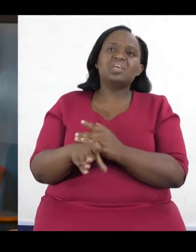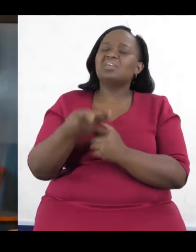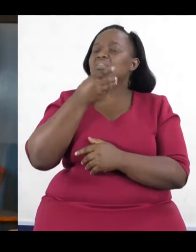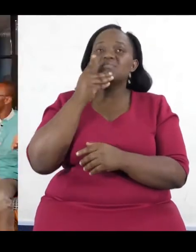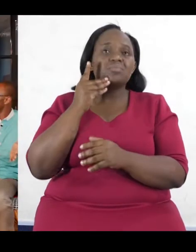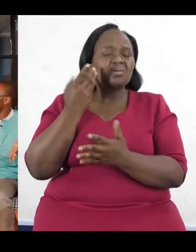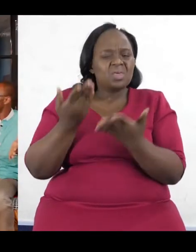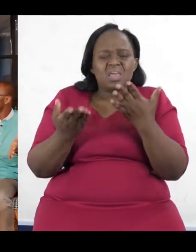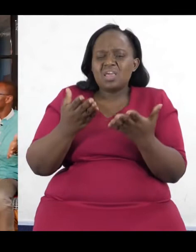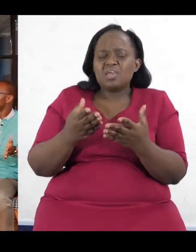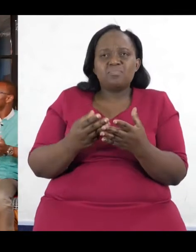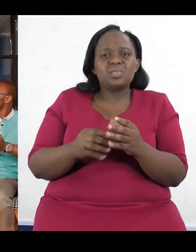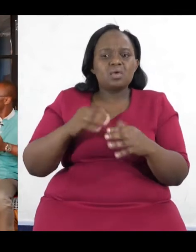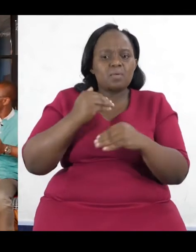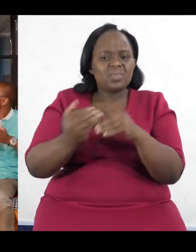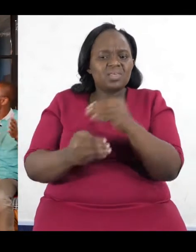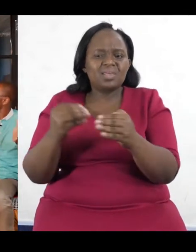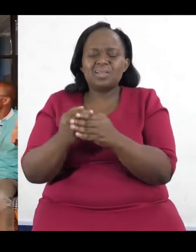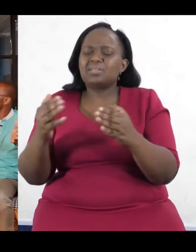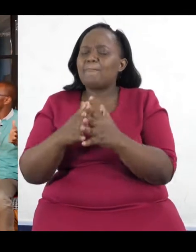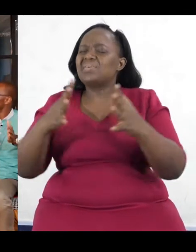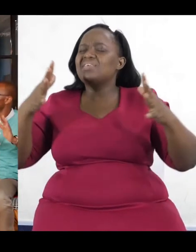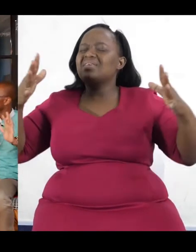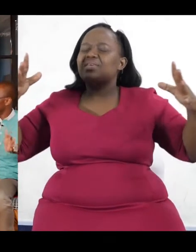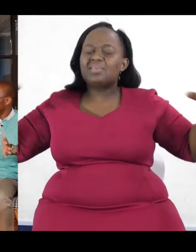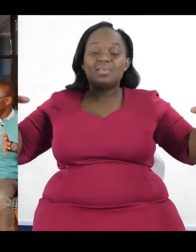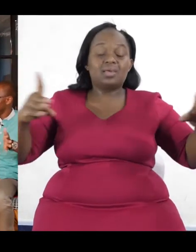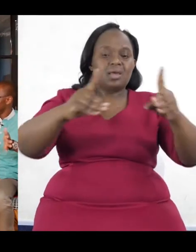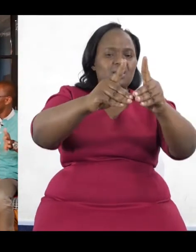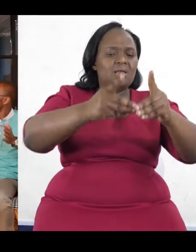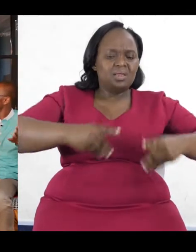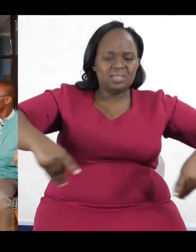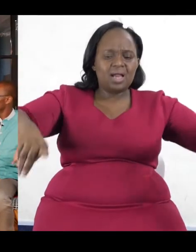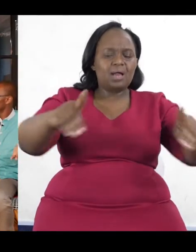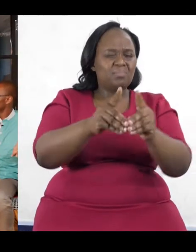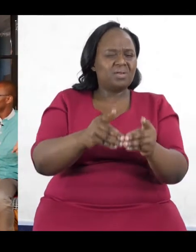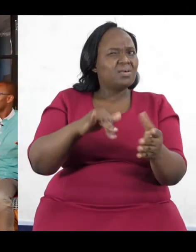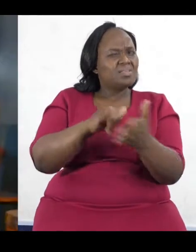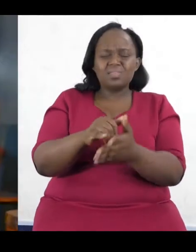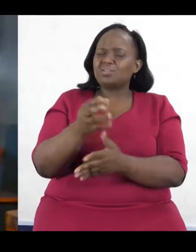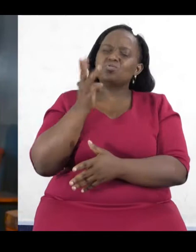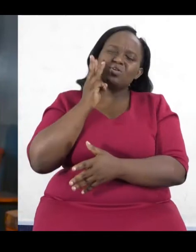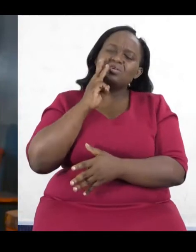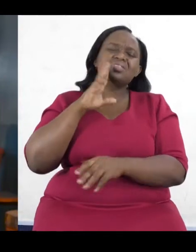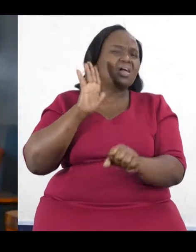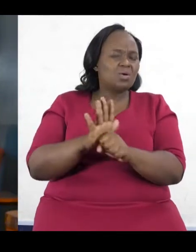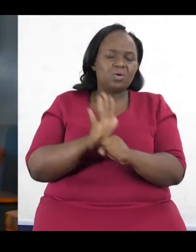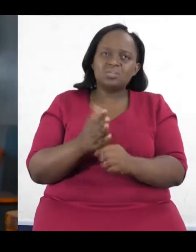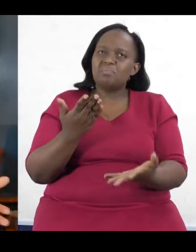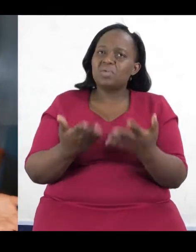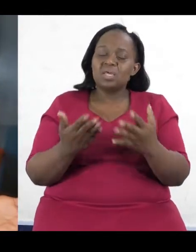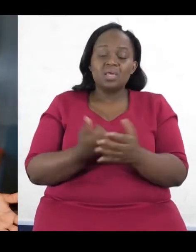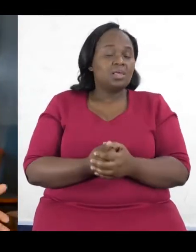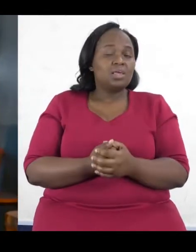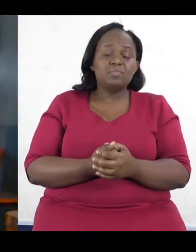probably construct a big dam? When it floods, that area becomes a disaster. That's a lot of water. Construct a dam there, probably